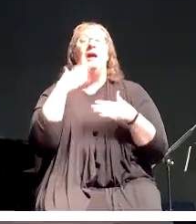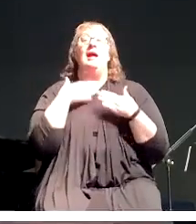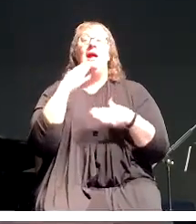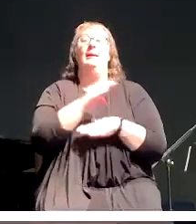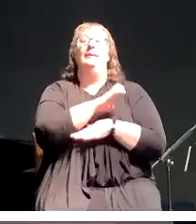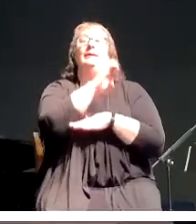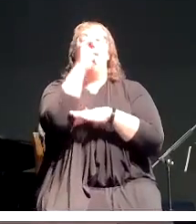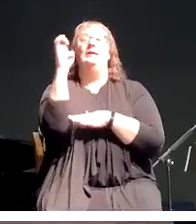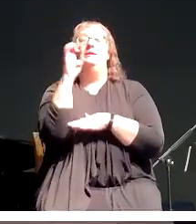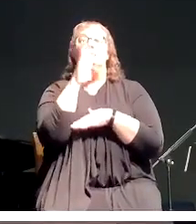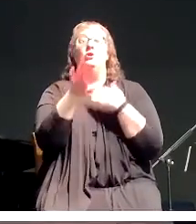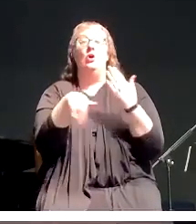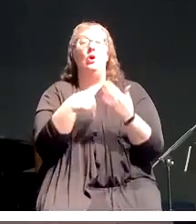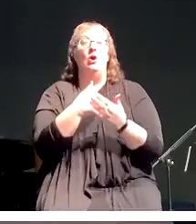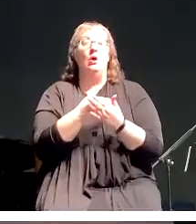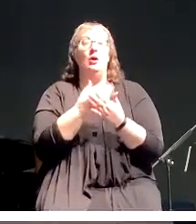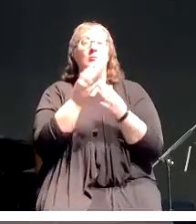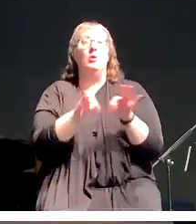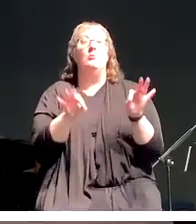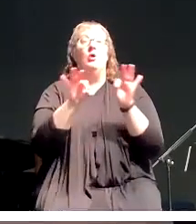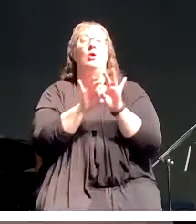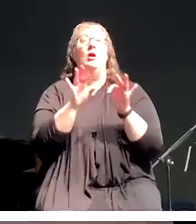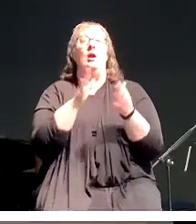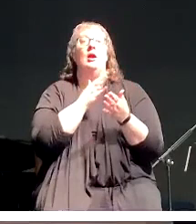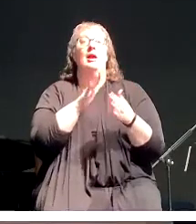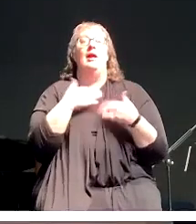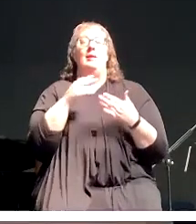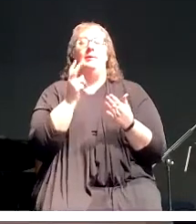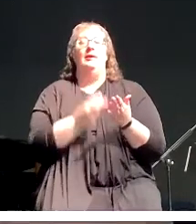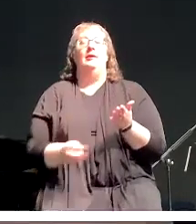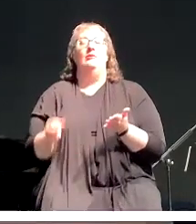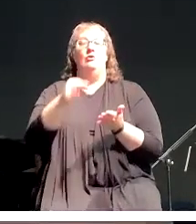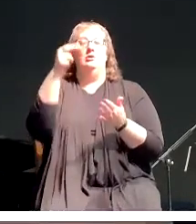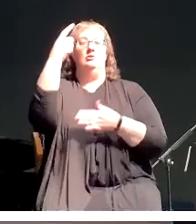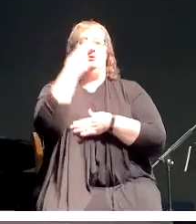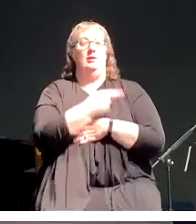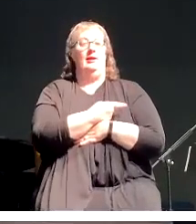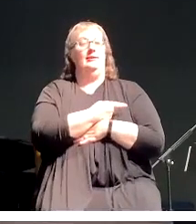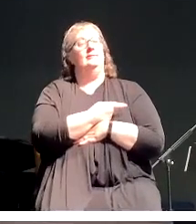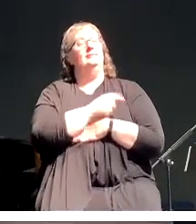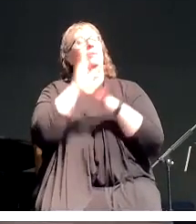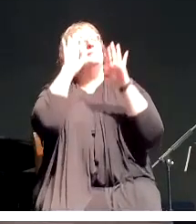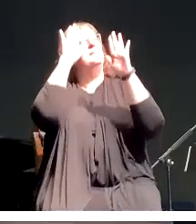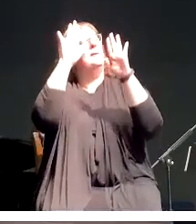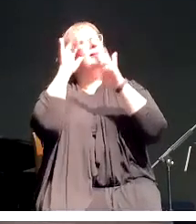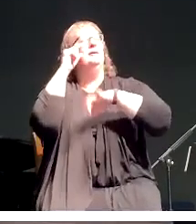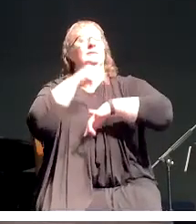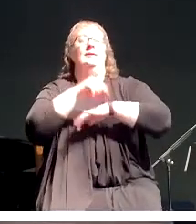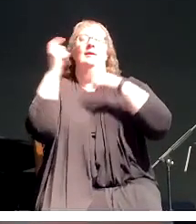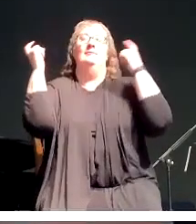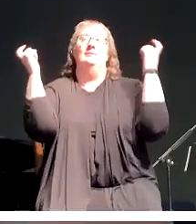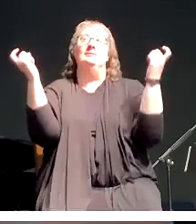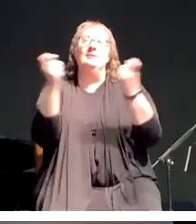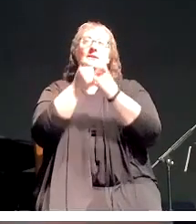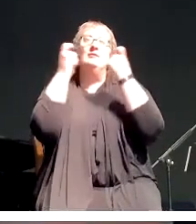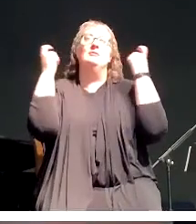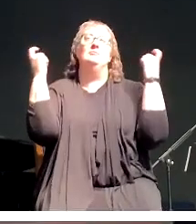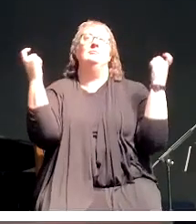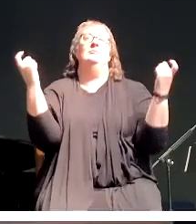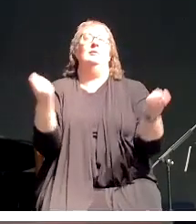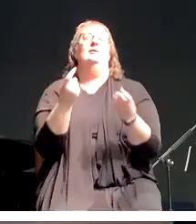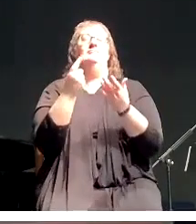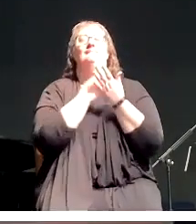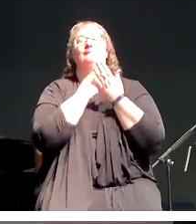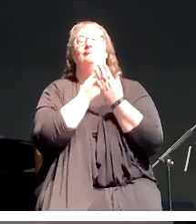Easter to all, and more importantly, happy Resurrection Day. It's an amazing time to celebrate, to talk about exactly